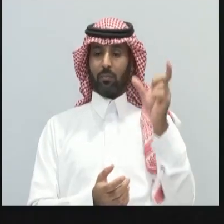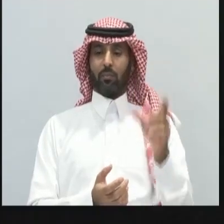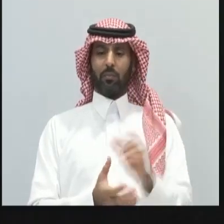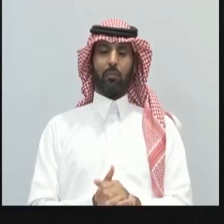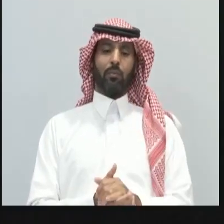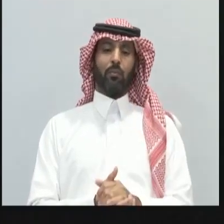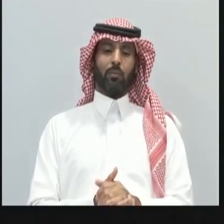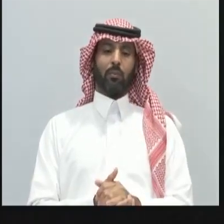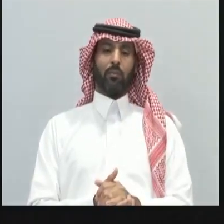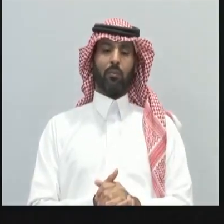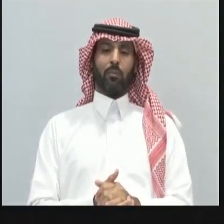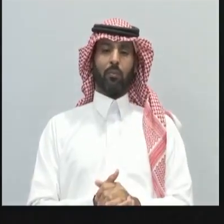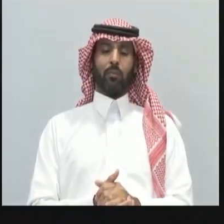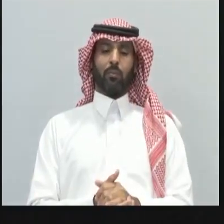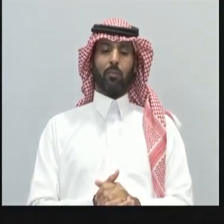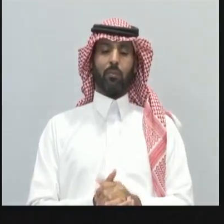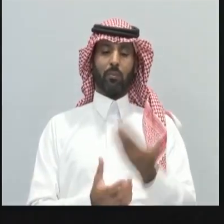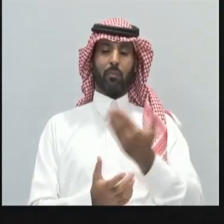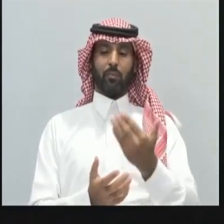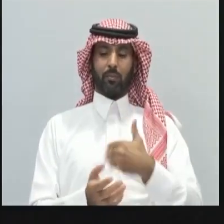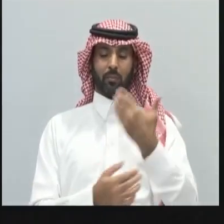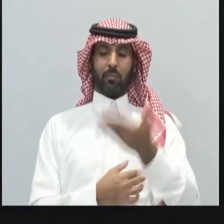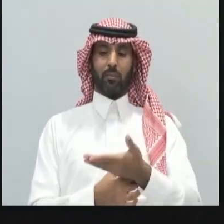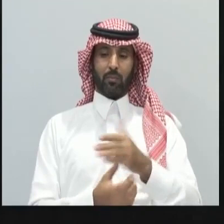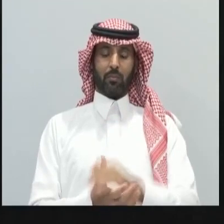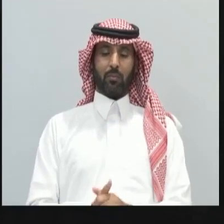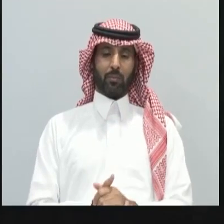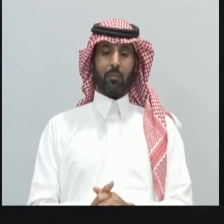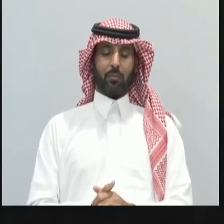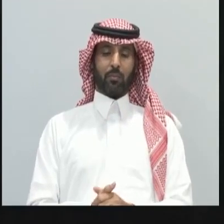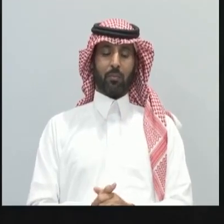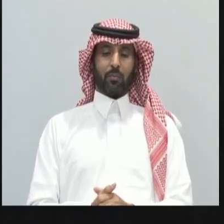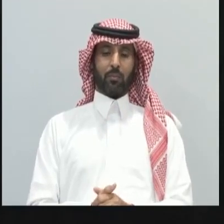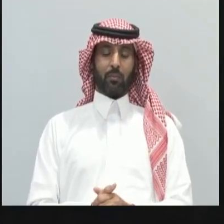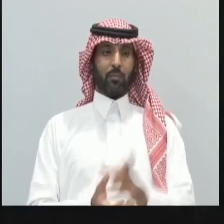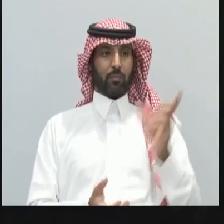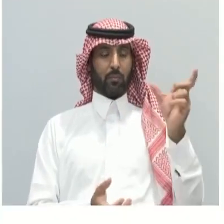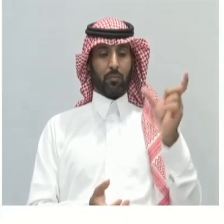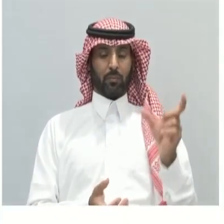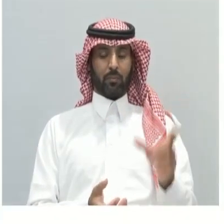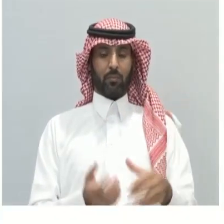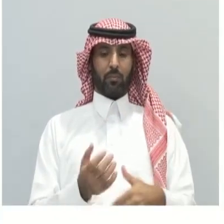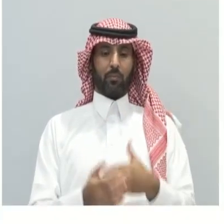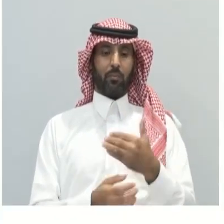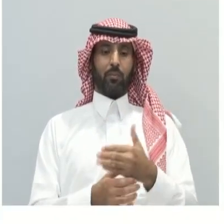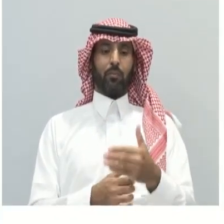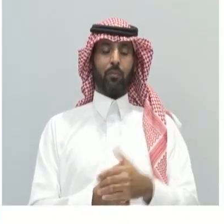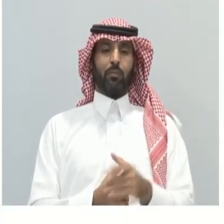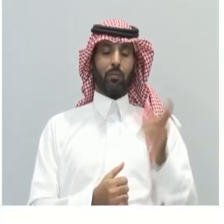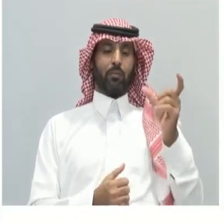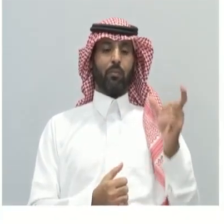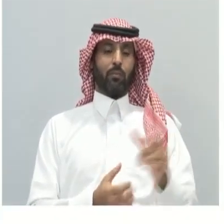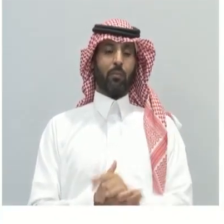that will happen to be in the reading next lesson. So this is the vocabulary building